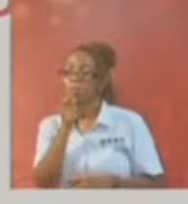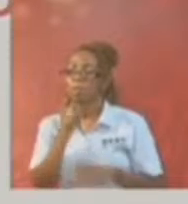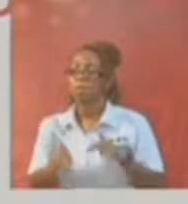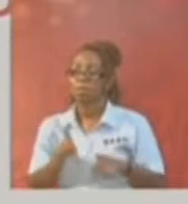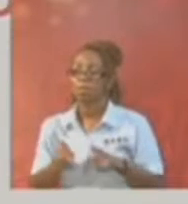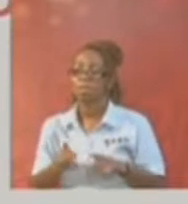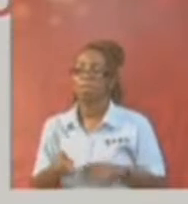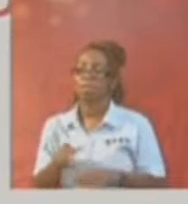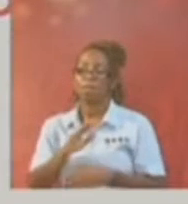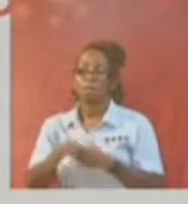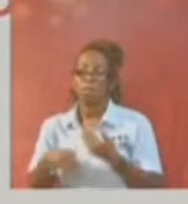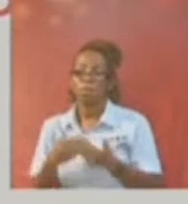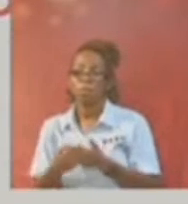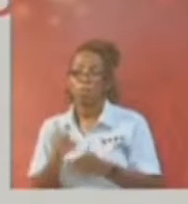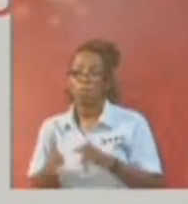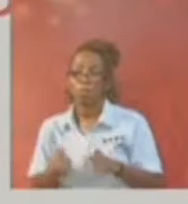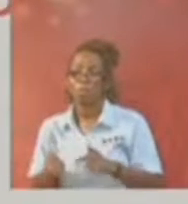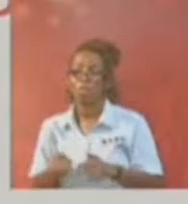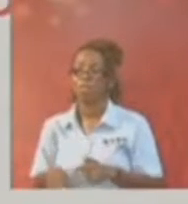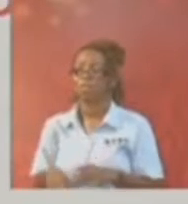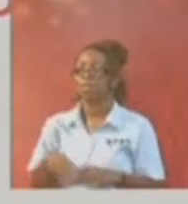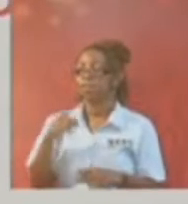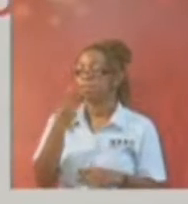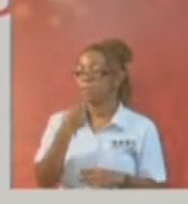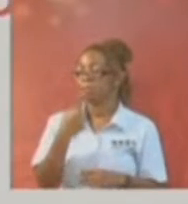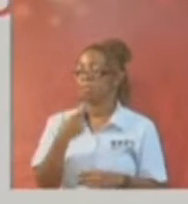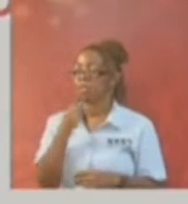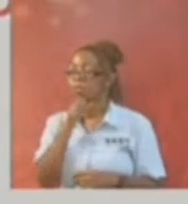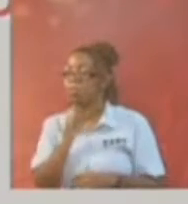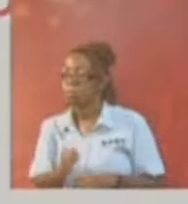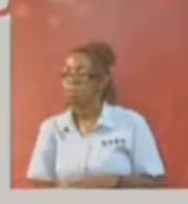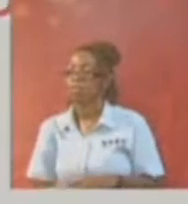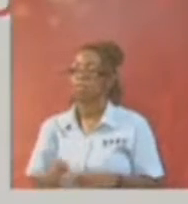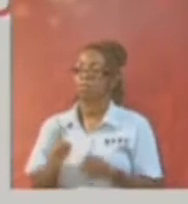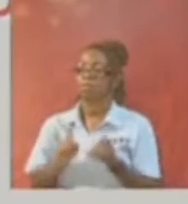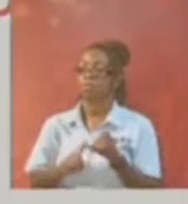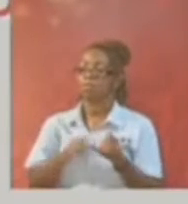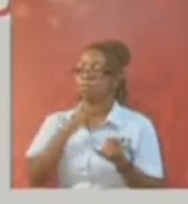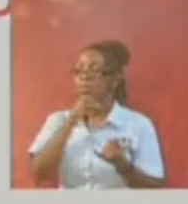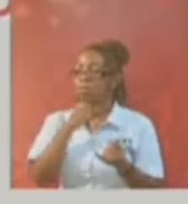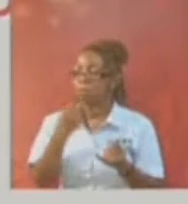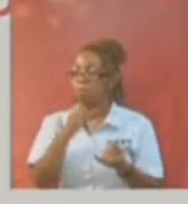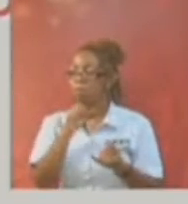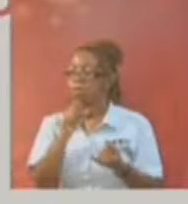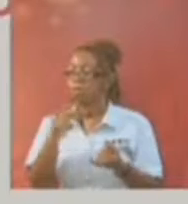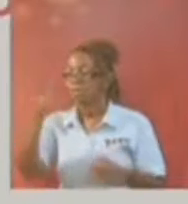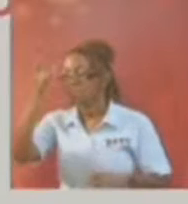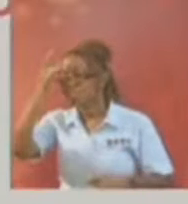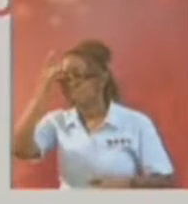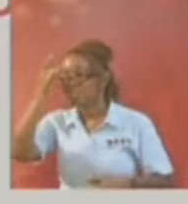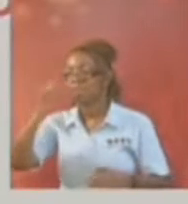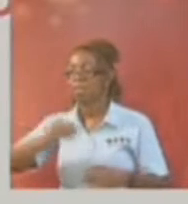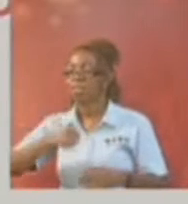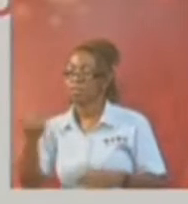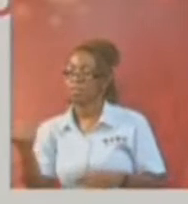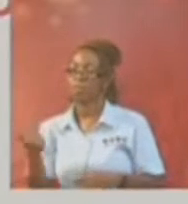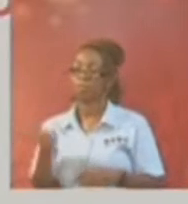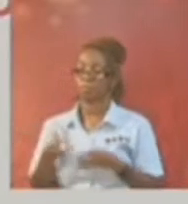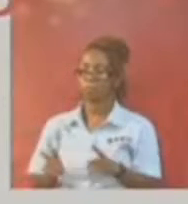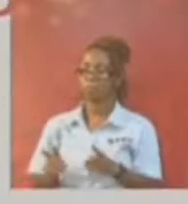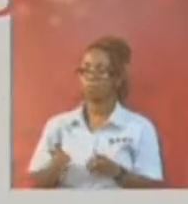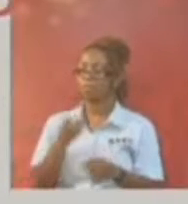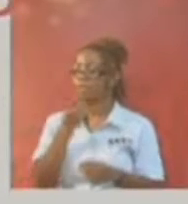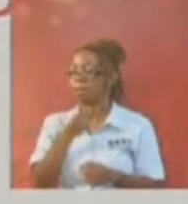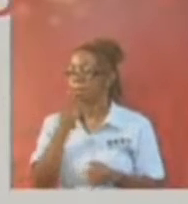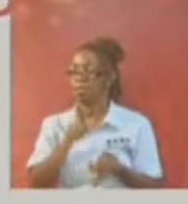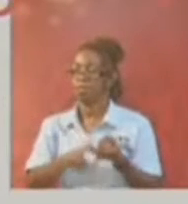those with comorbid conditions, those in the older age groups, etc., as well as those who are what we consider frontline